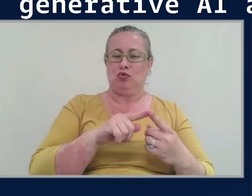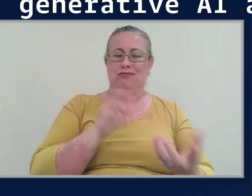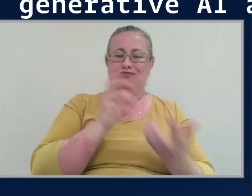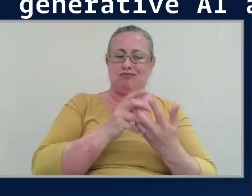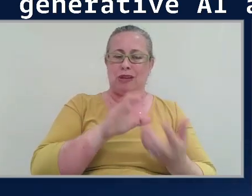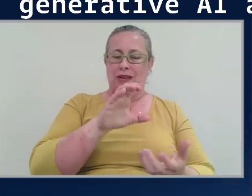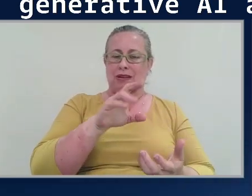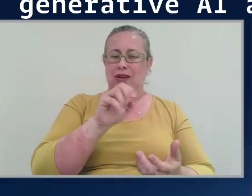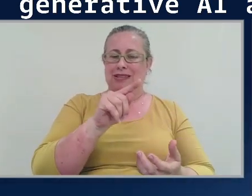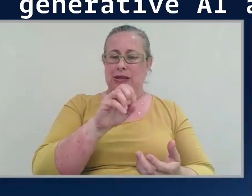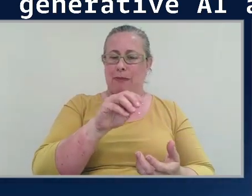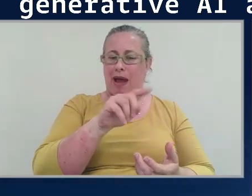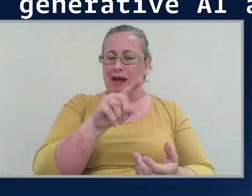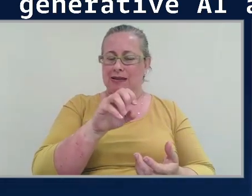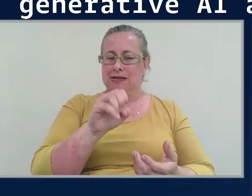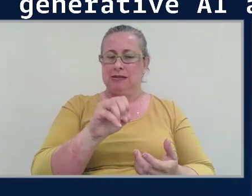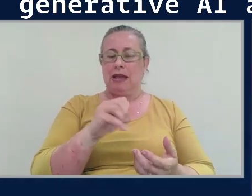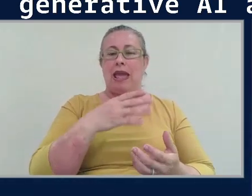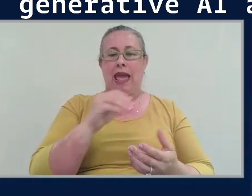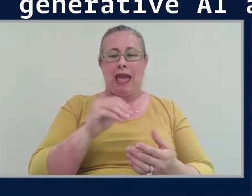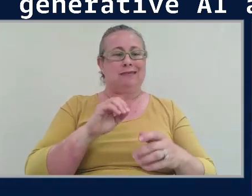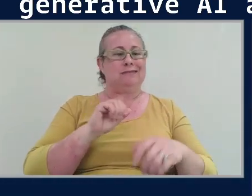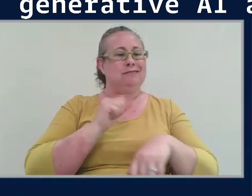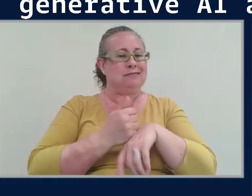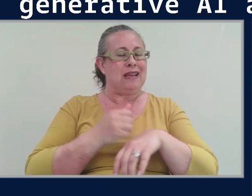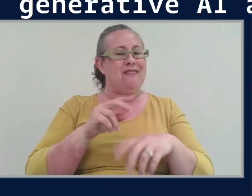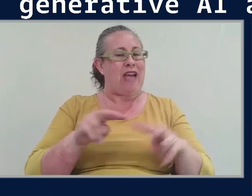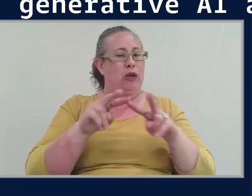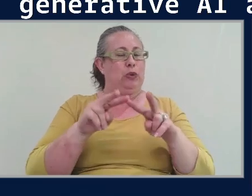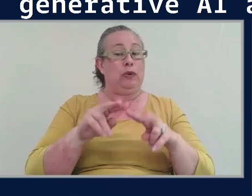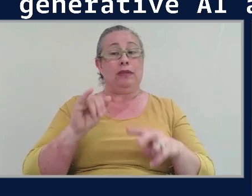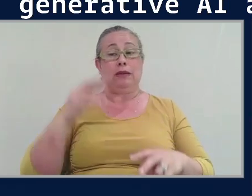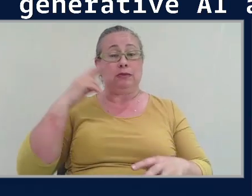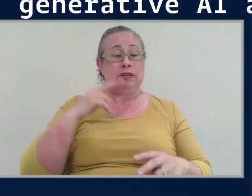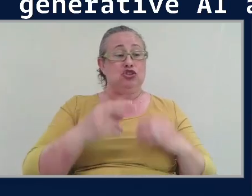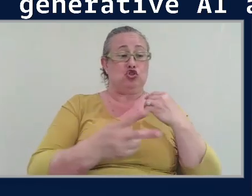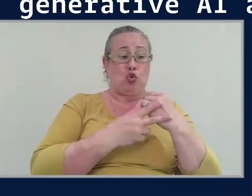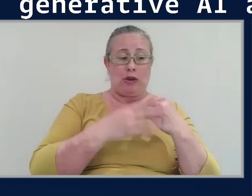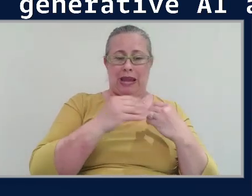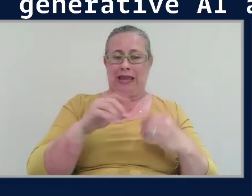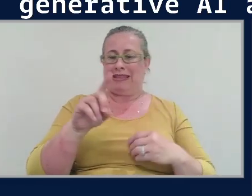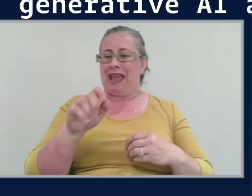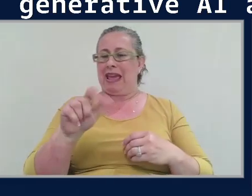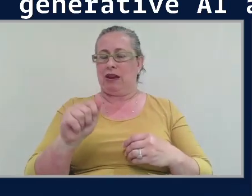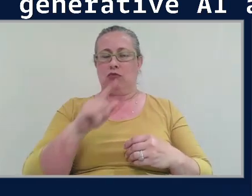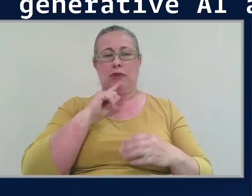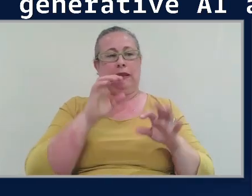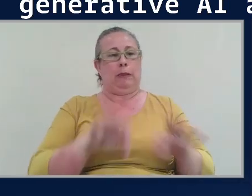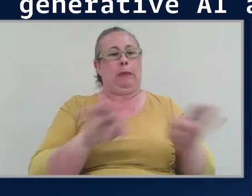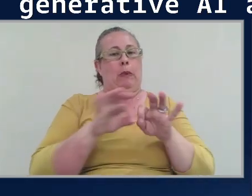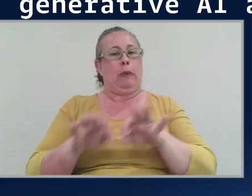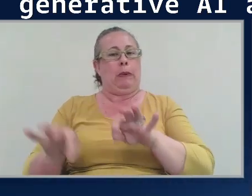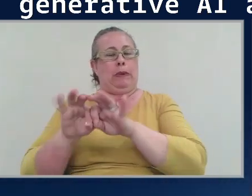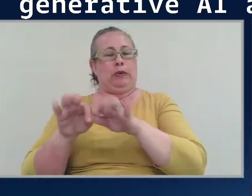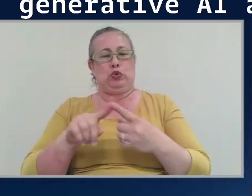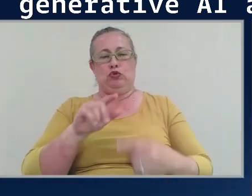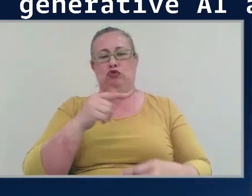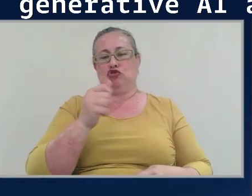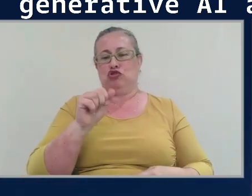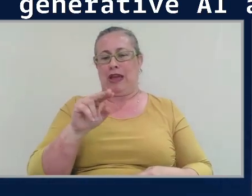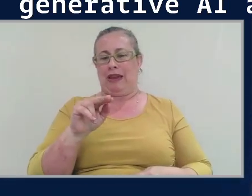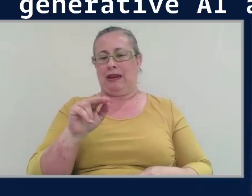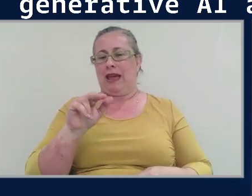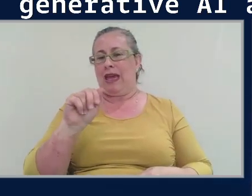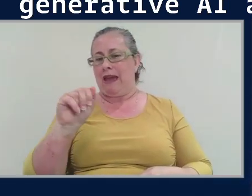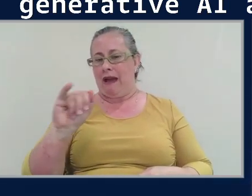really drive differentiated value. And so that's why storage and data are so fundamental to Gen AI. So the first step is